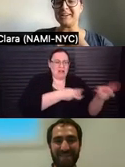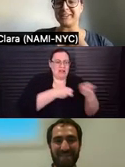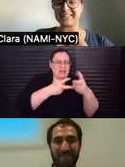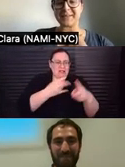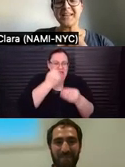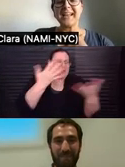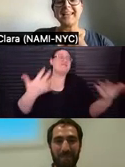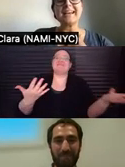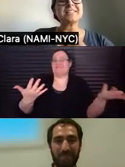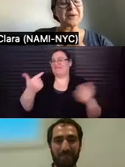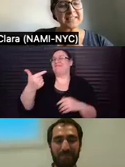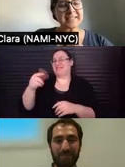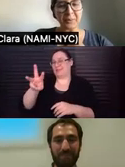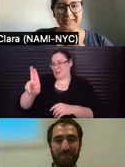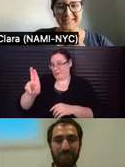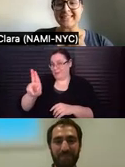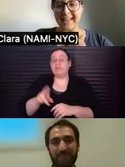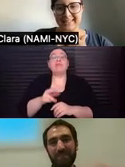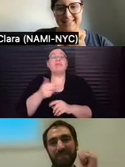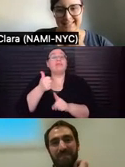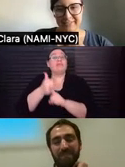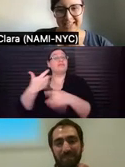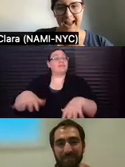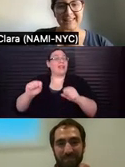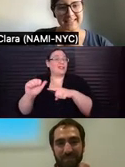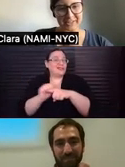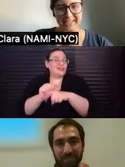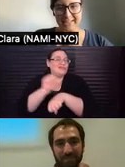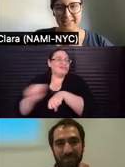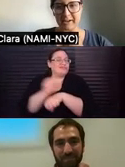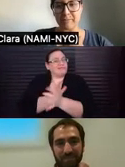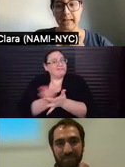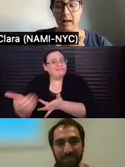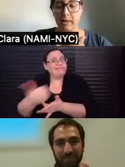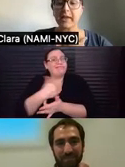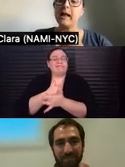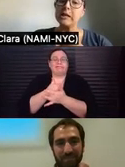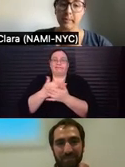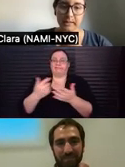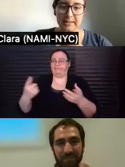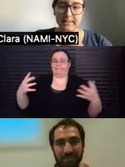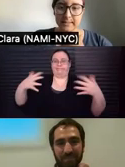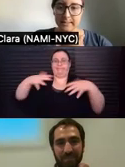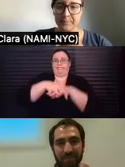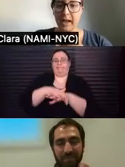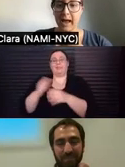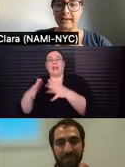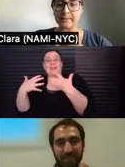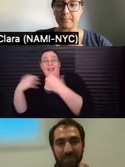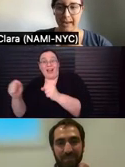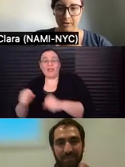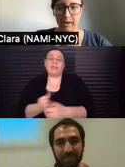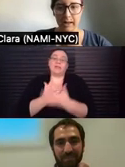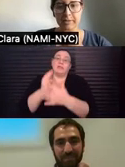Washington University. He has trained and worked extensively at the intersection of public health, the criminal legal system,